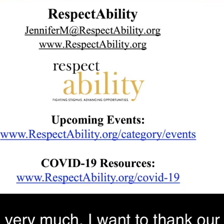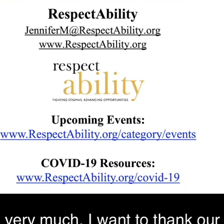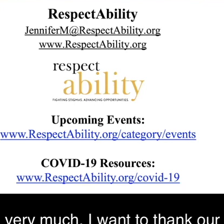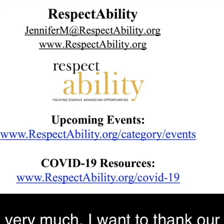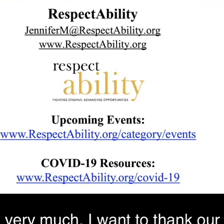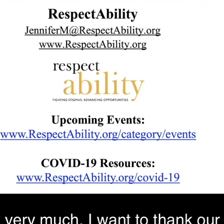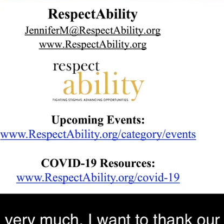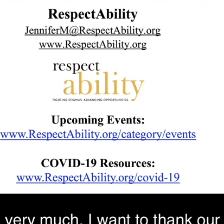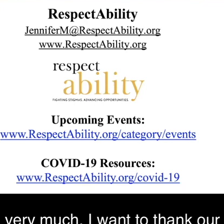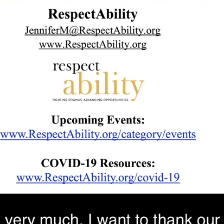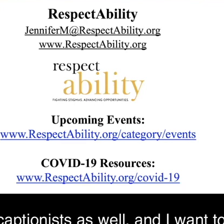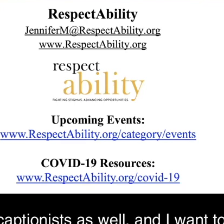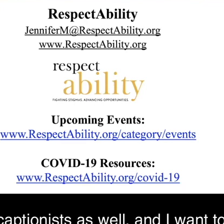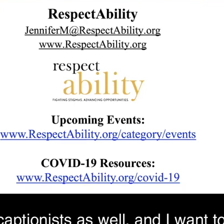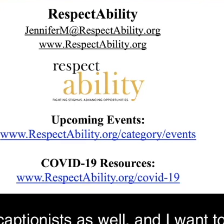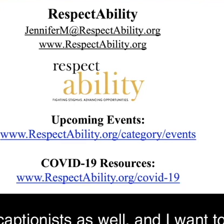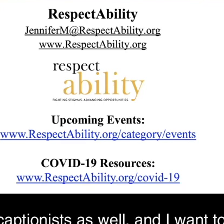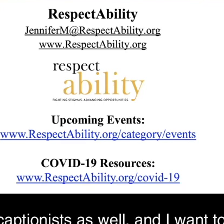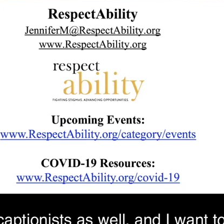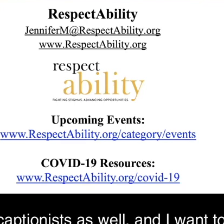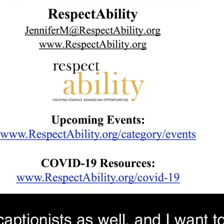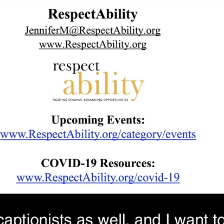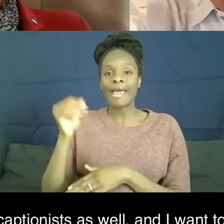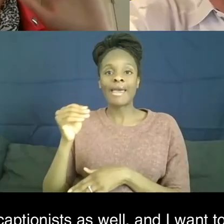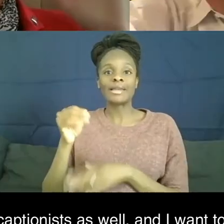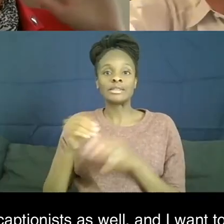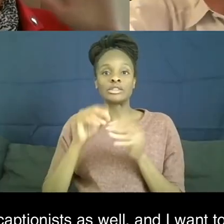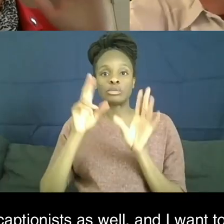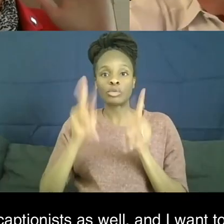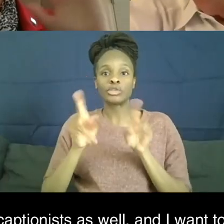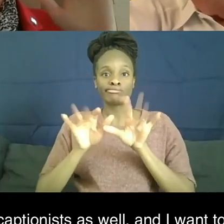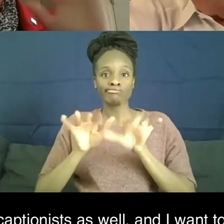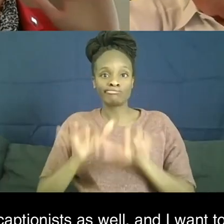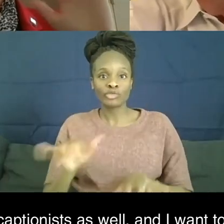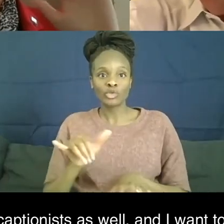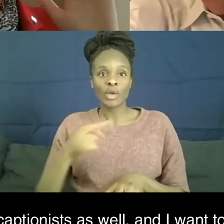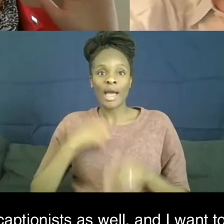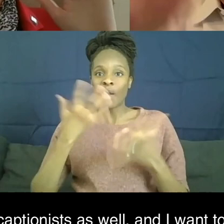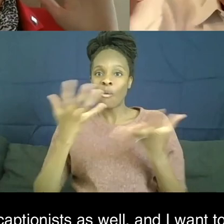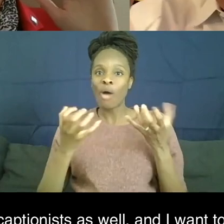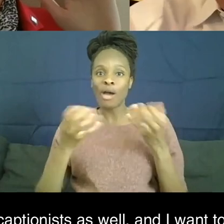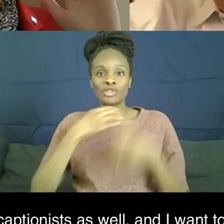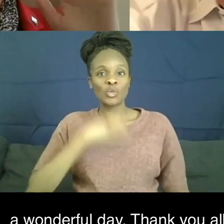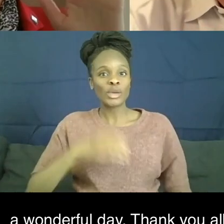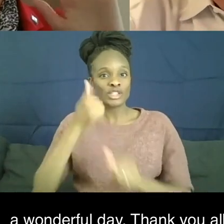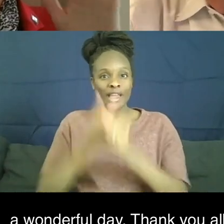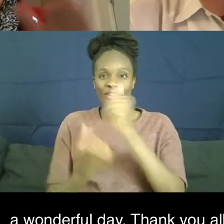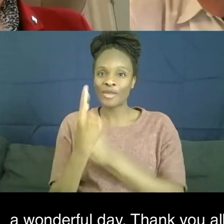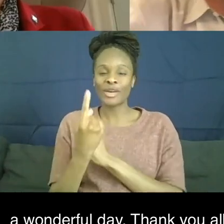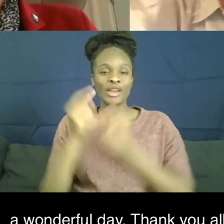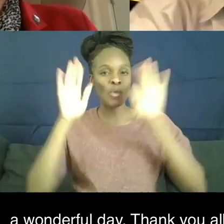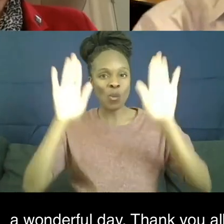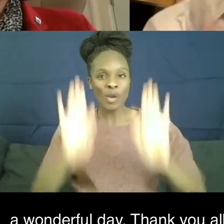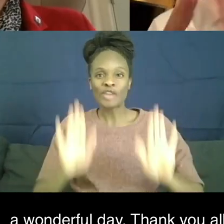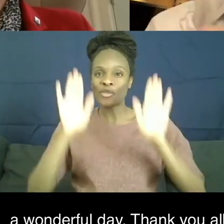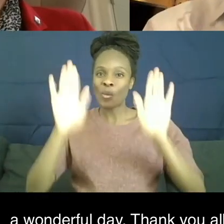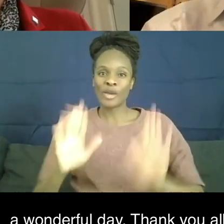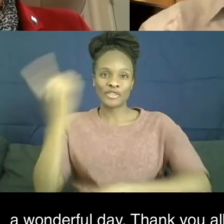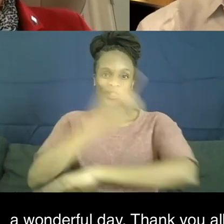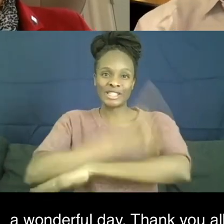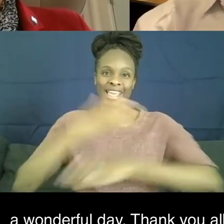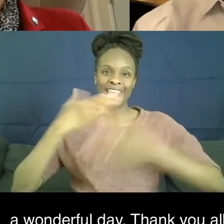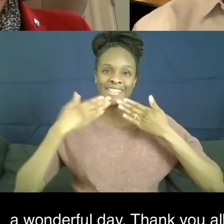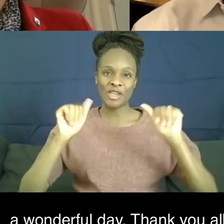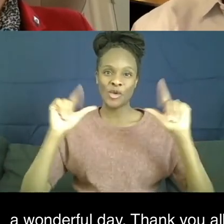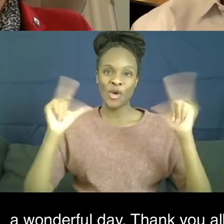interpreters and our live captionists as well. And I want to wish everybody a wonderful, wonderful day. Thank you